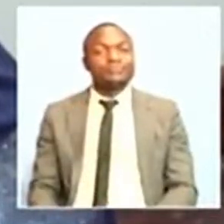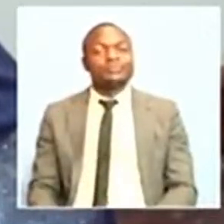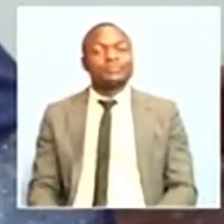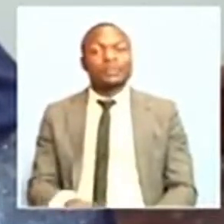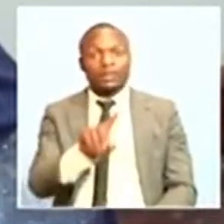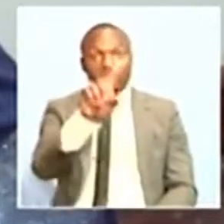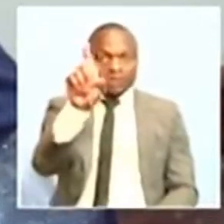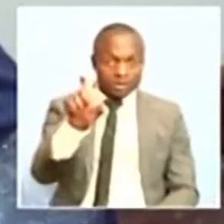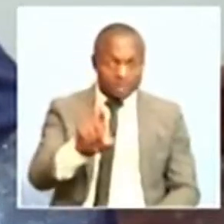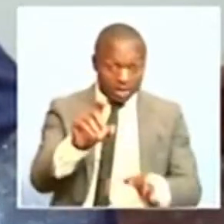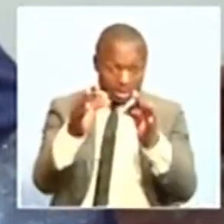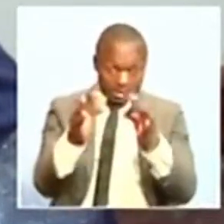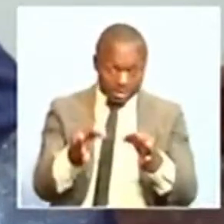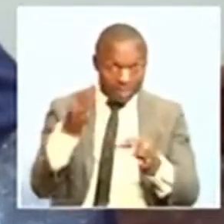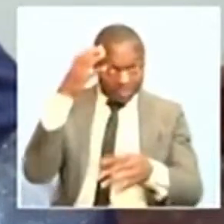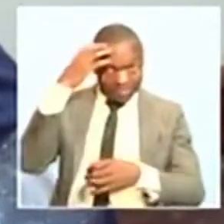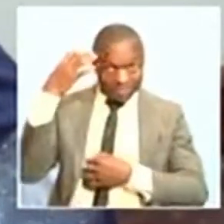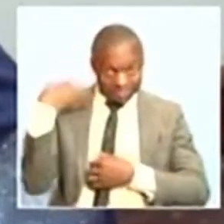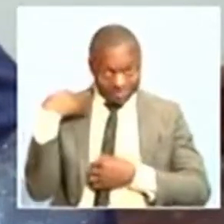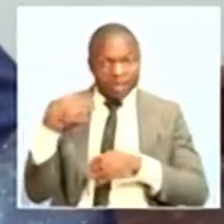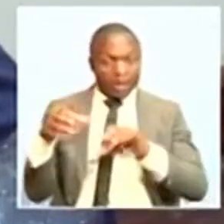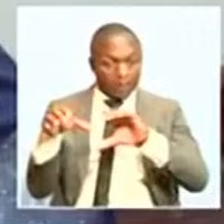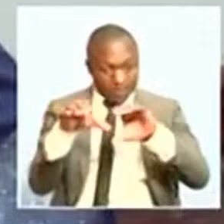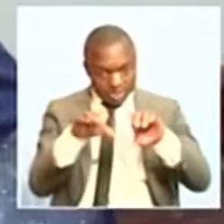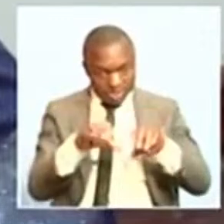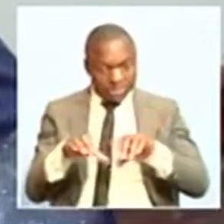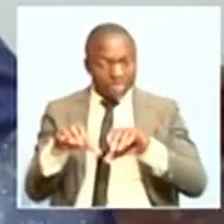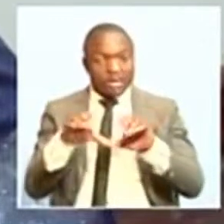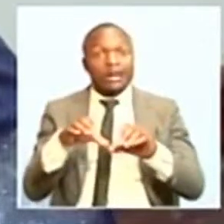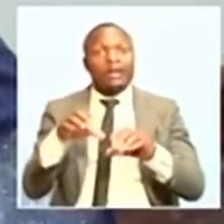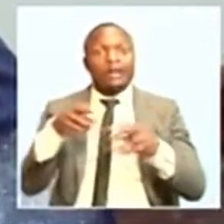The question was whether, as an office, we've conducted a study.